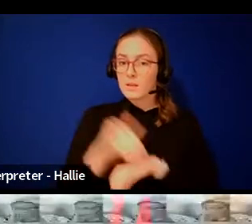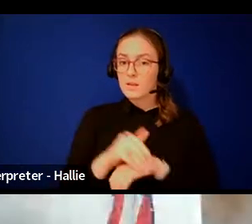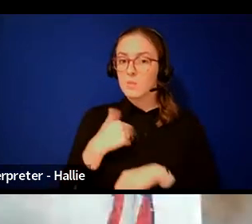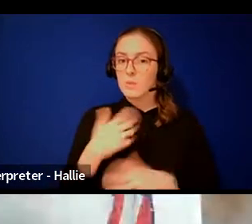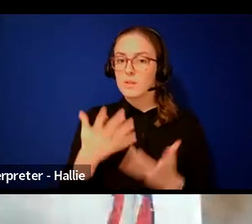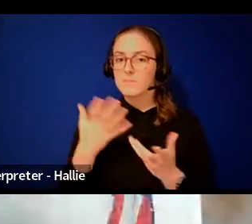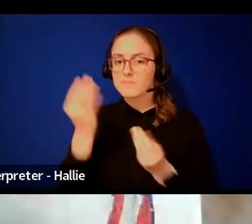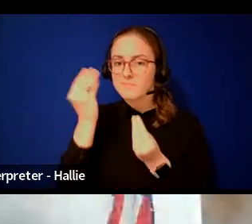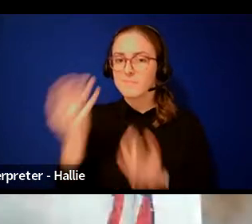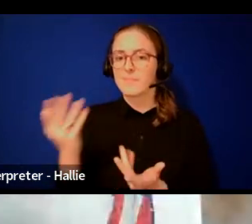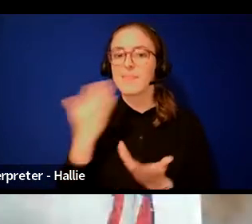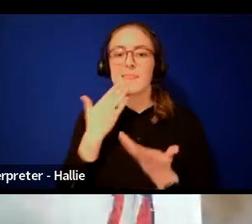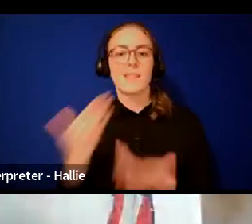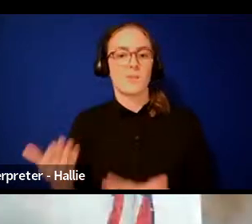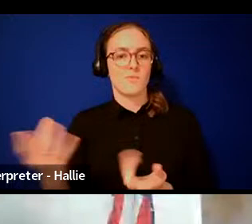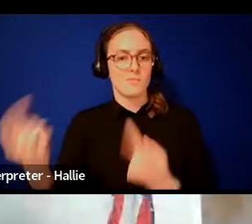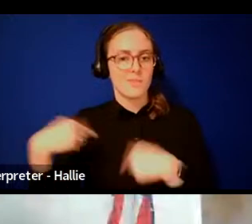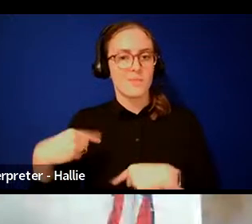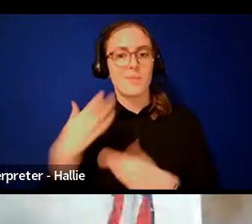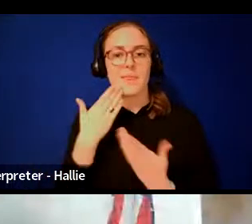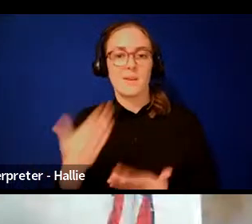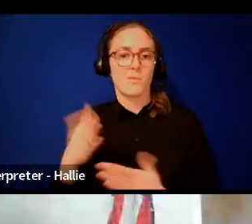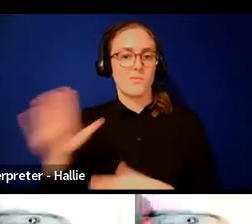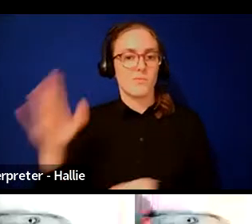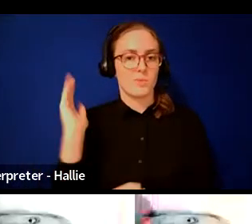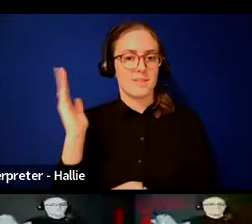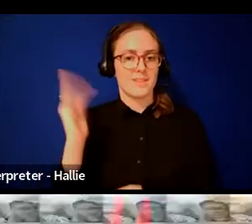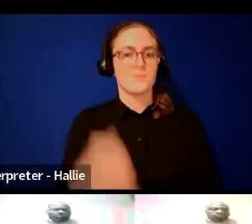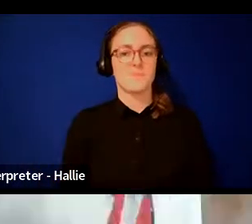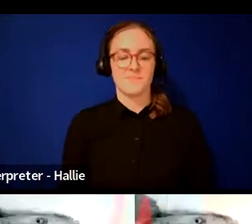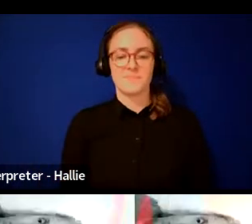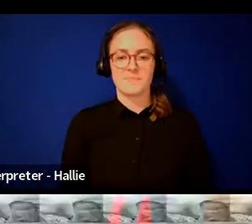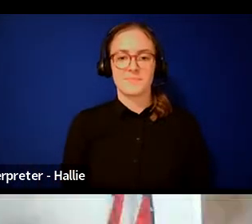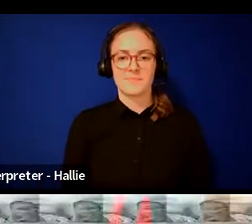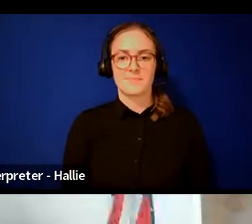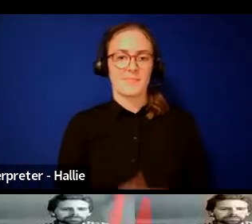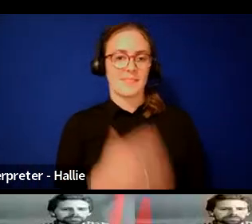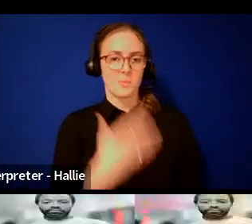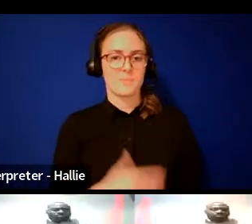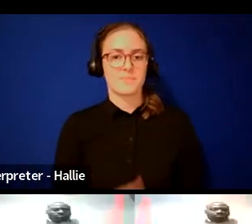you for being here and thank you for a good presentation. Thank you.